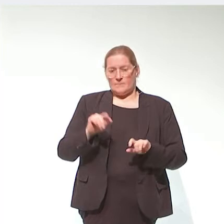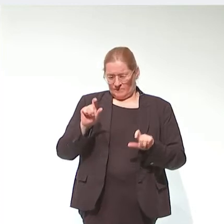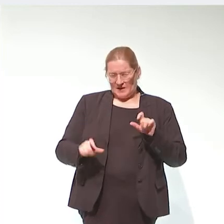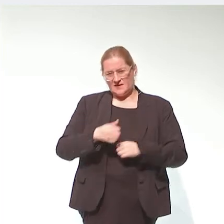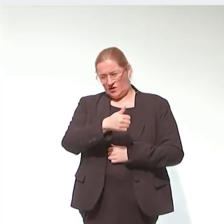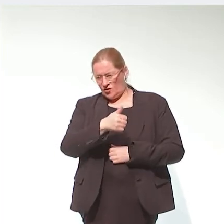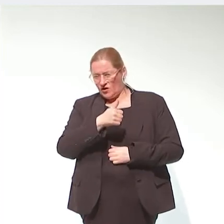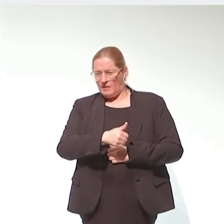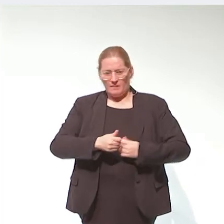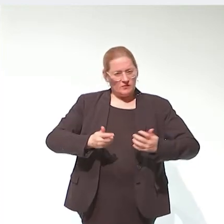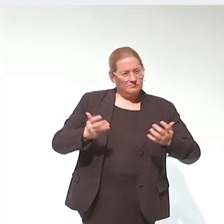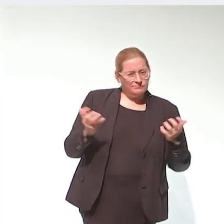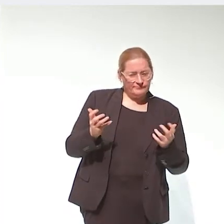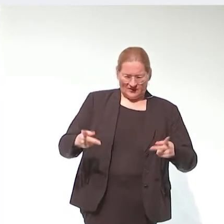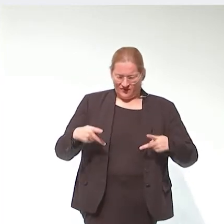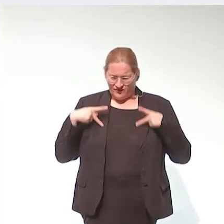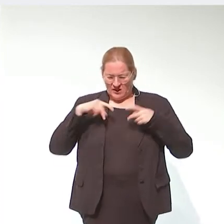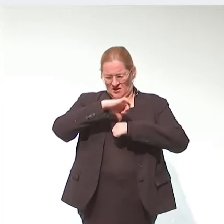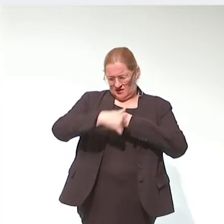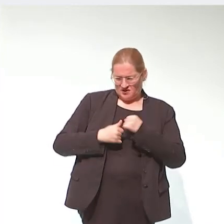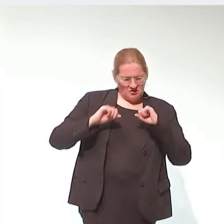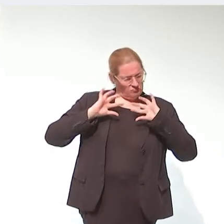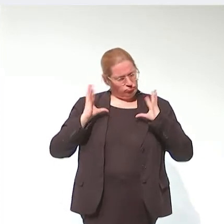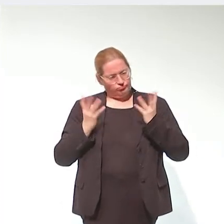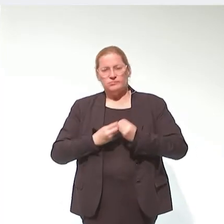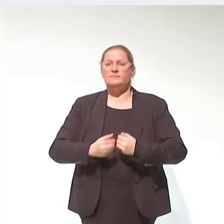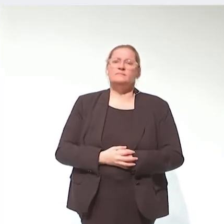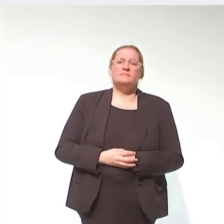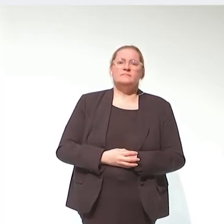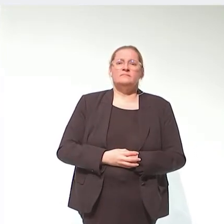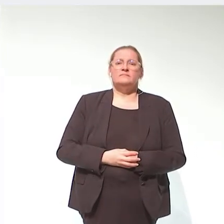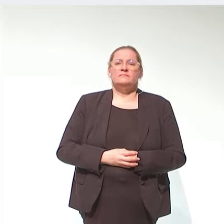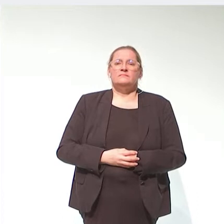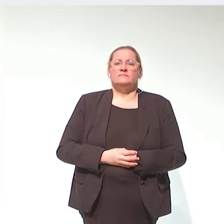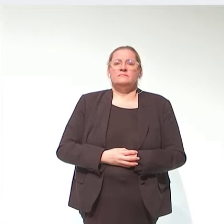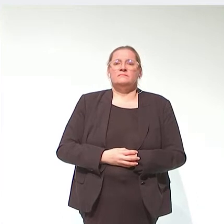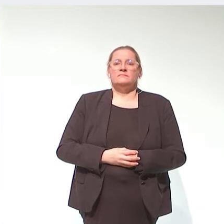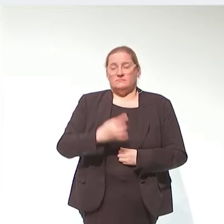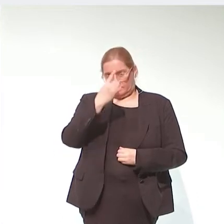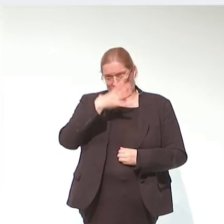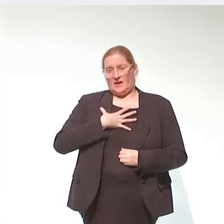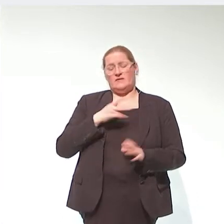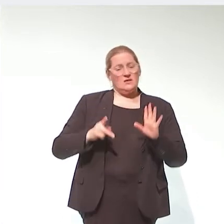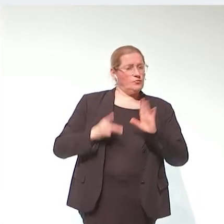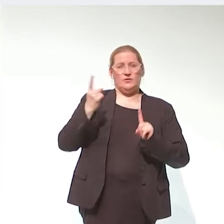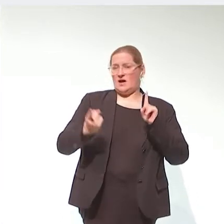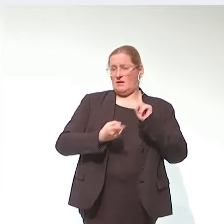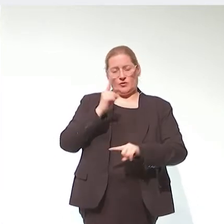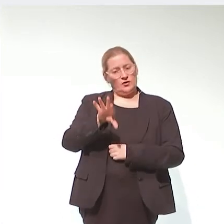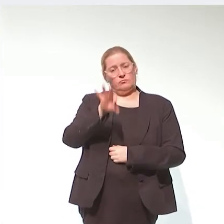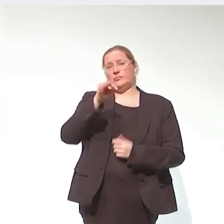with disabilities were people who traveled and personally grew in a way like